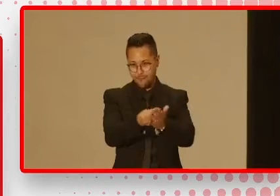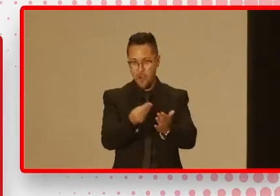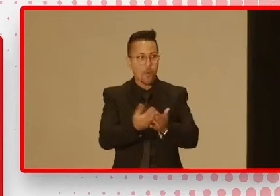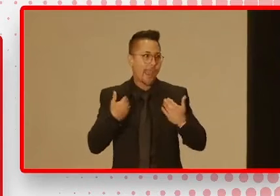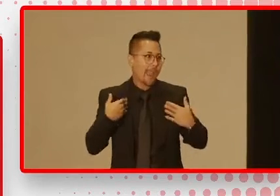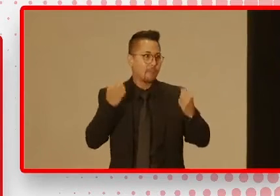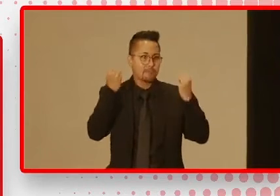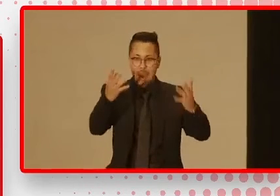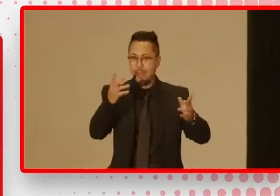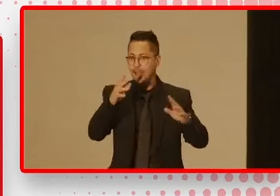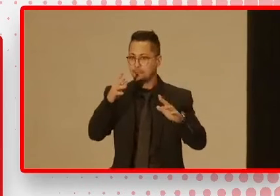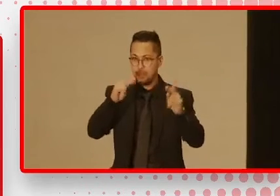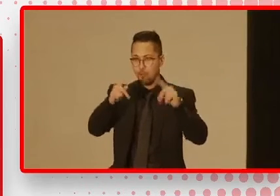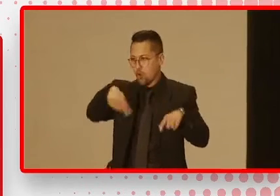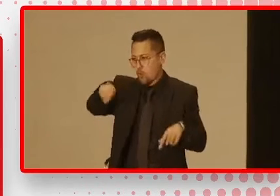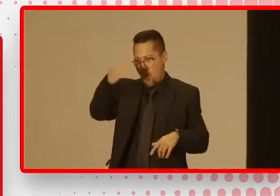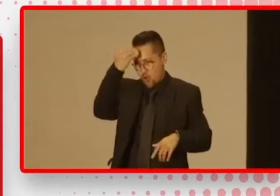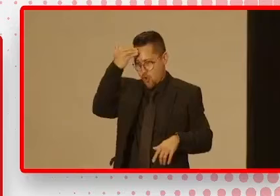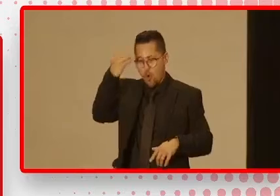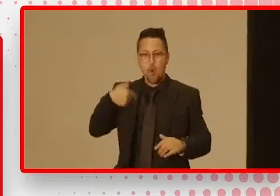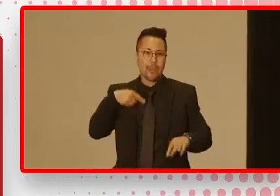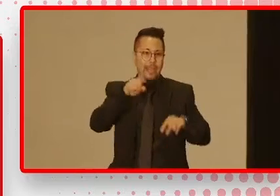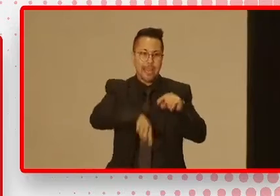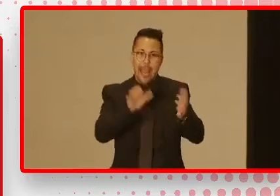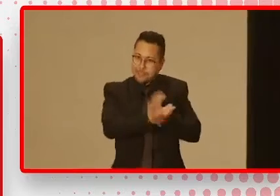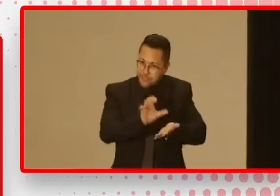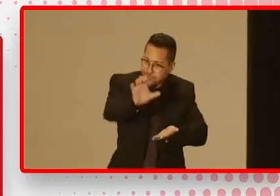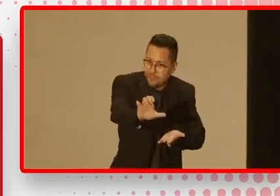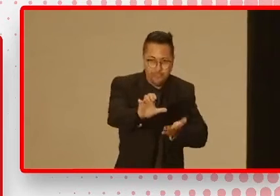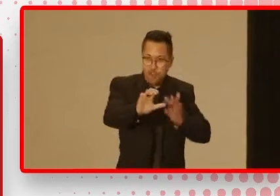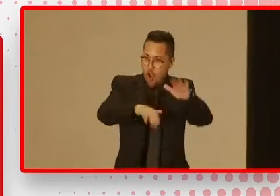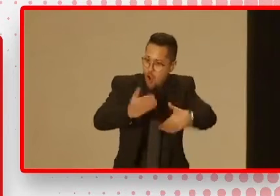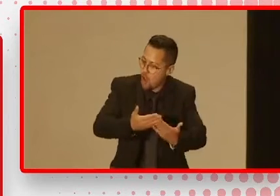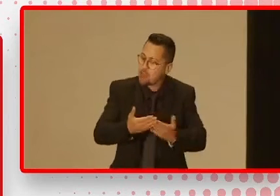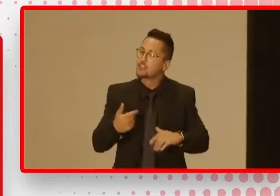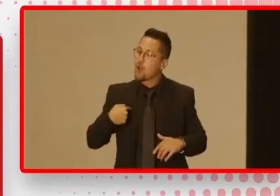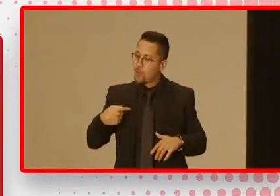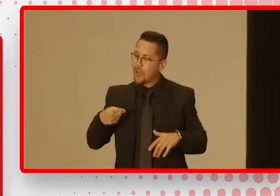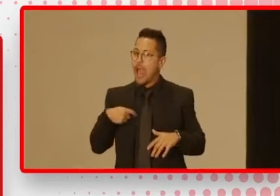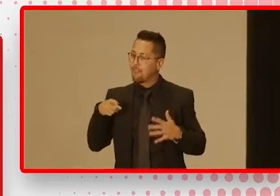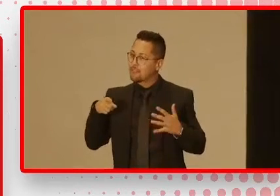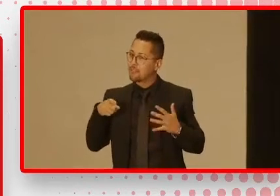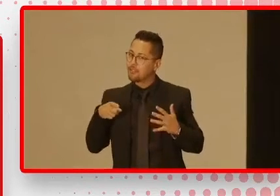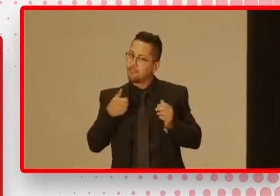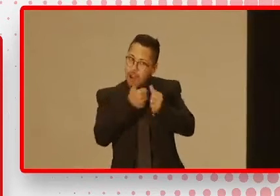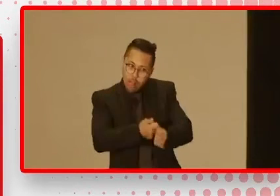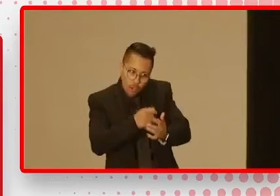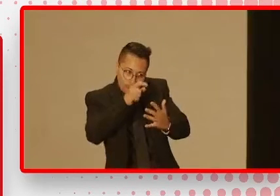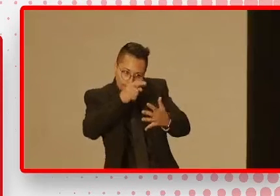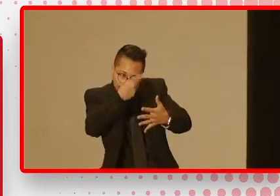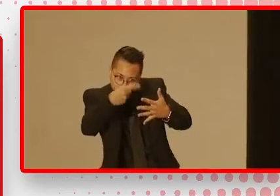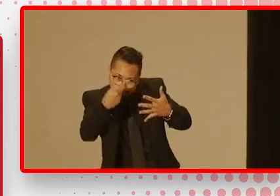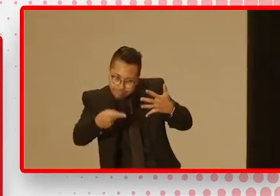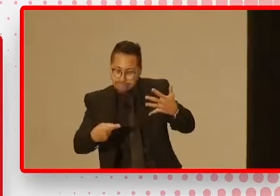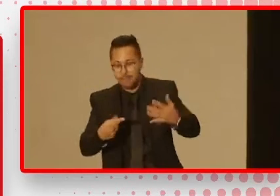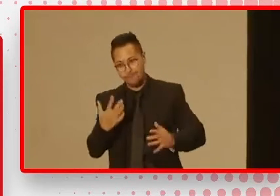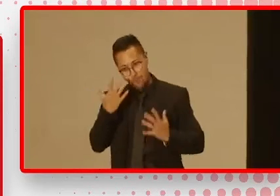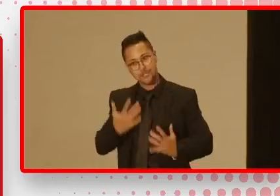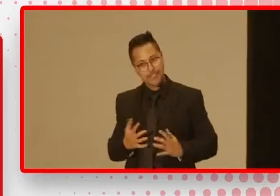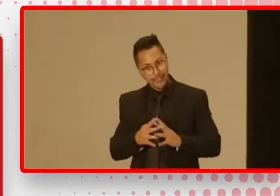with agencies know that. We can't spend out of both pots, so we have to make them jump through those hoops a little bit, unfortunately.